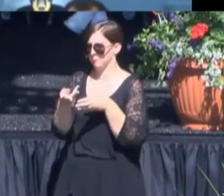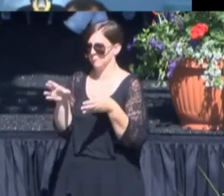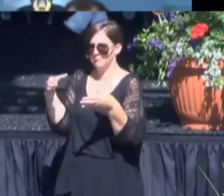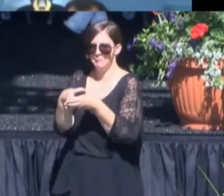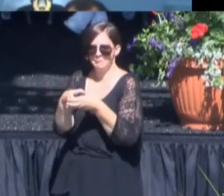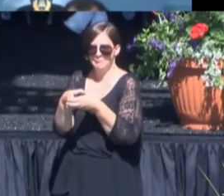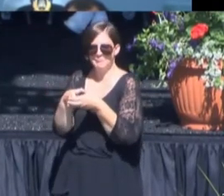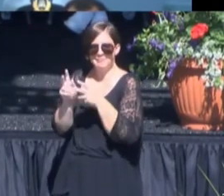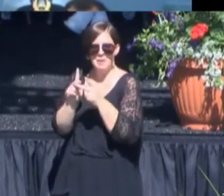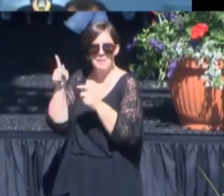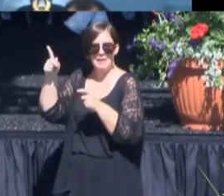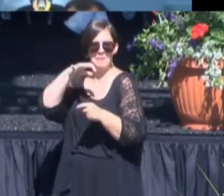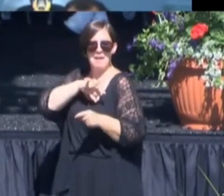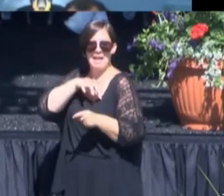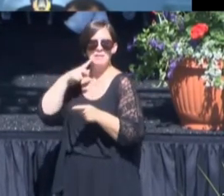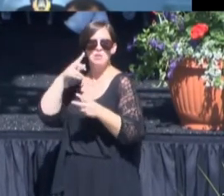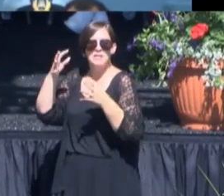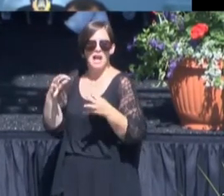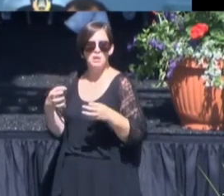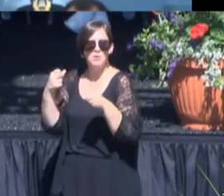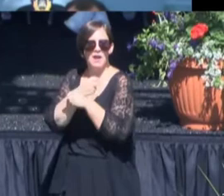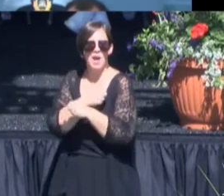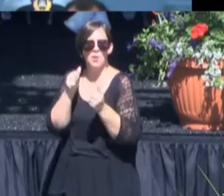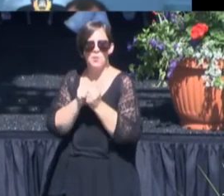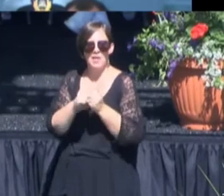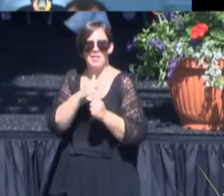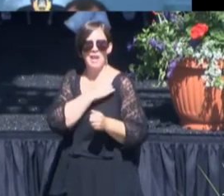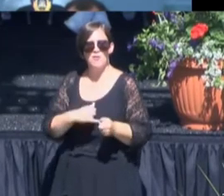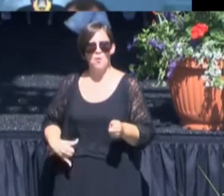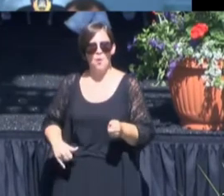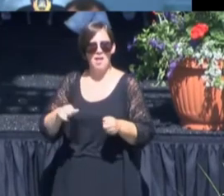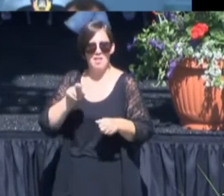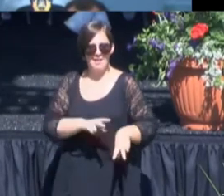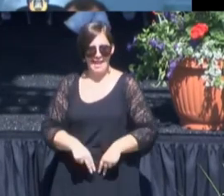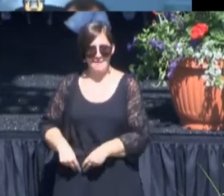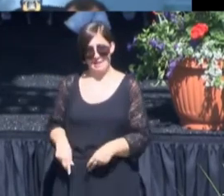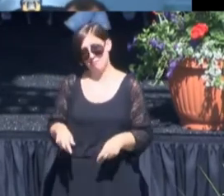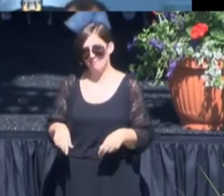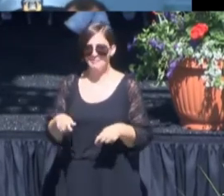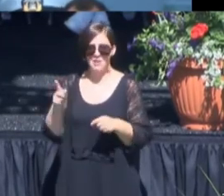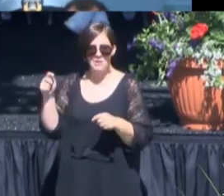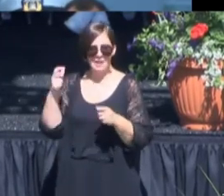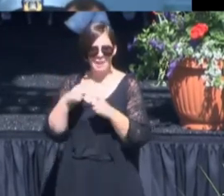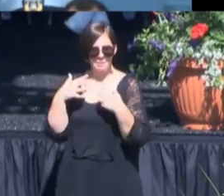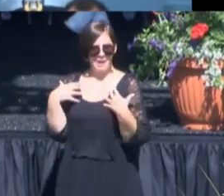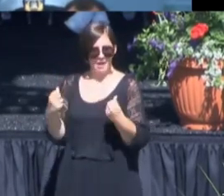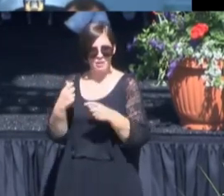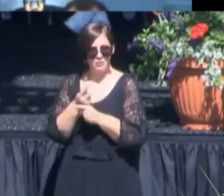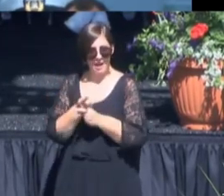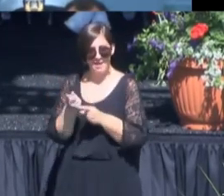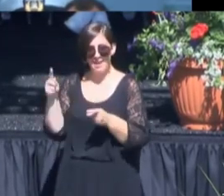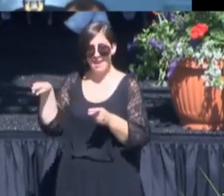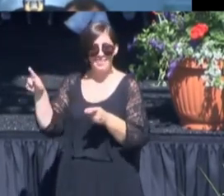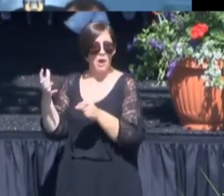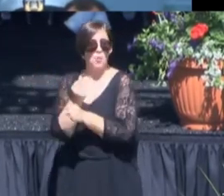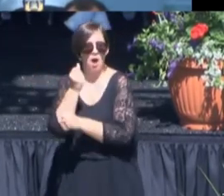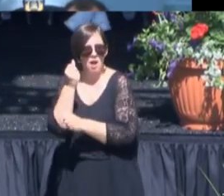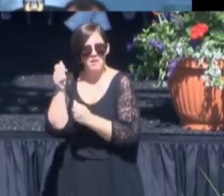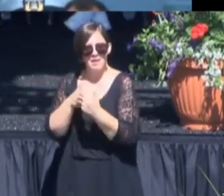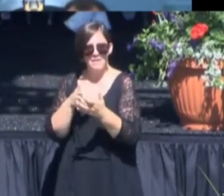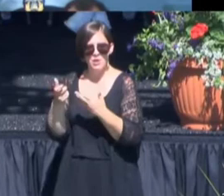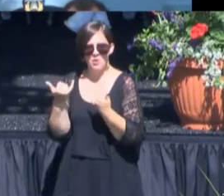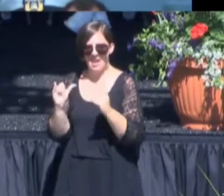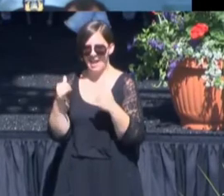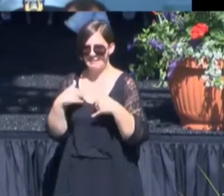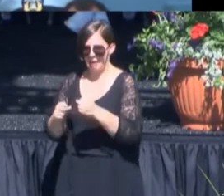a fight with a Royal Navy schooner. That took some guts, didn't it? And I would tell you they won despite only having some